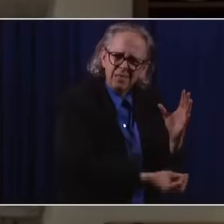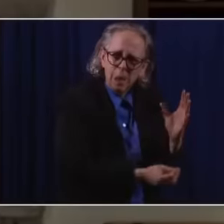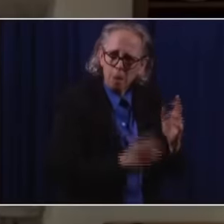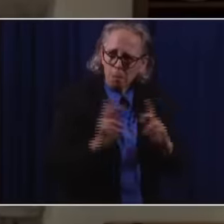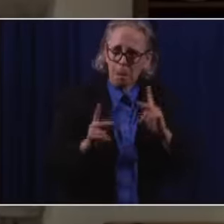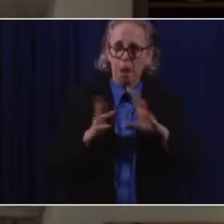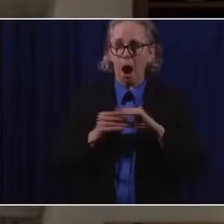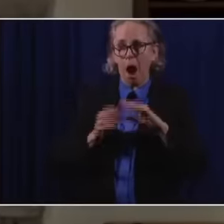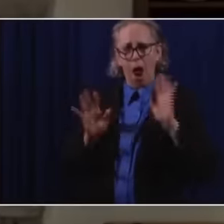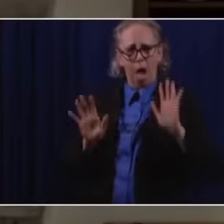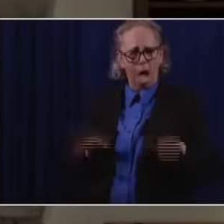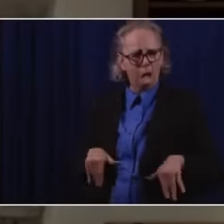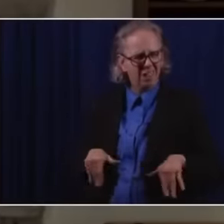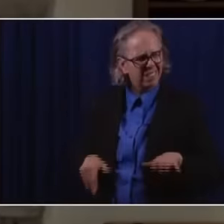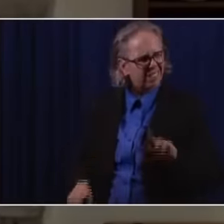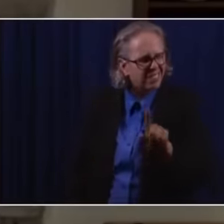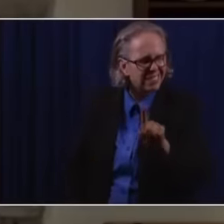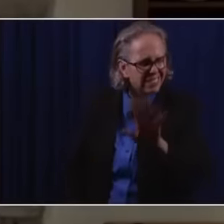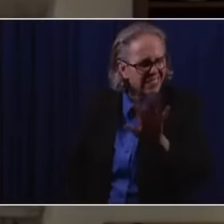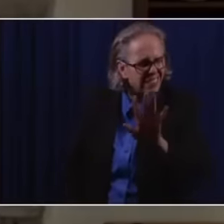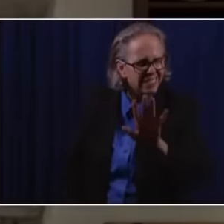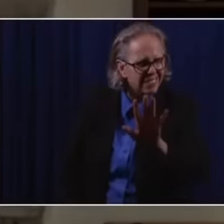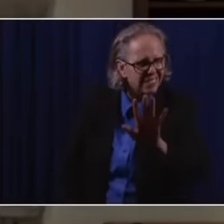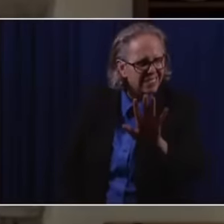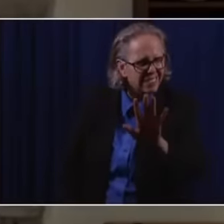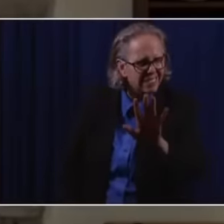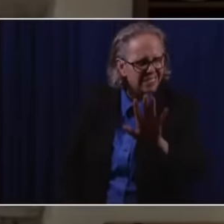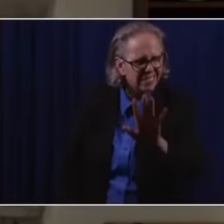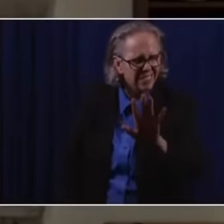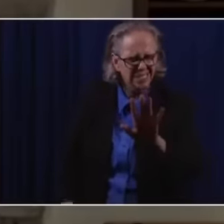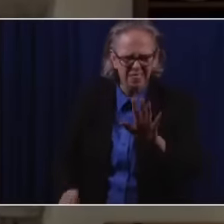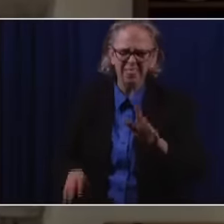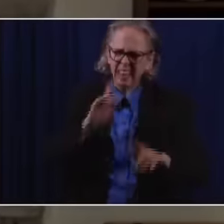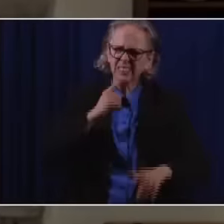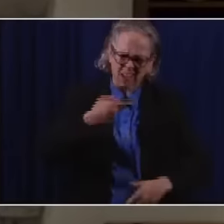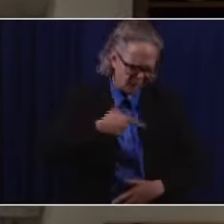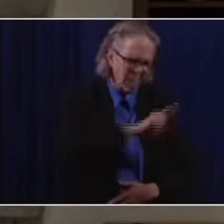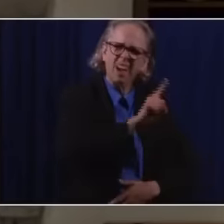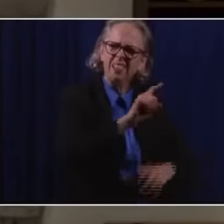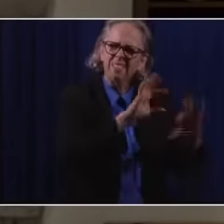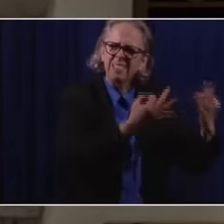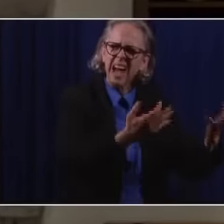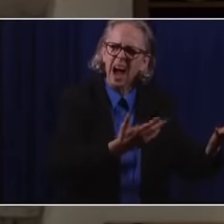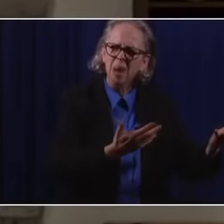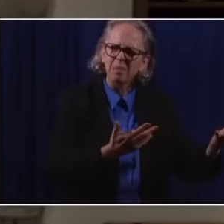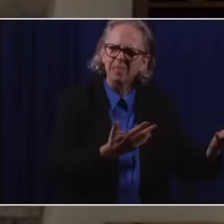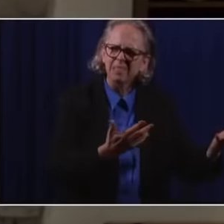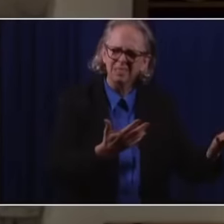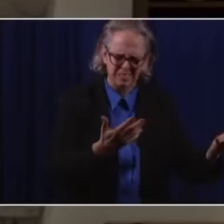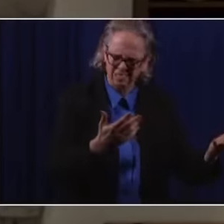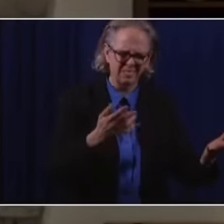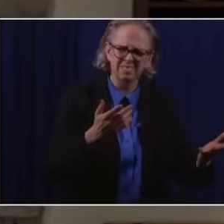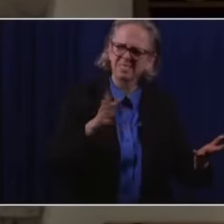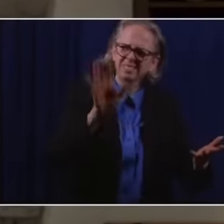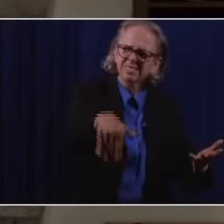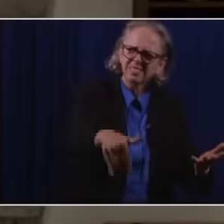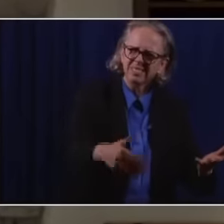I hear some people doing, is I just do not understand it. Others